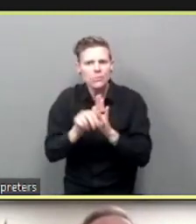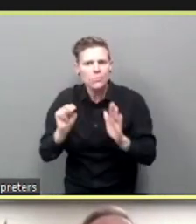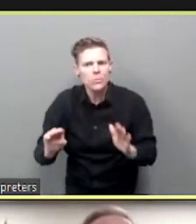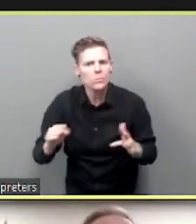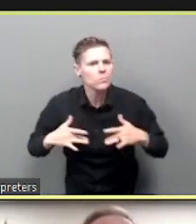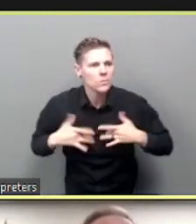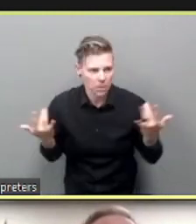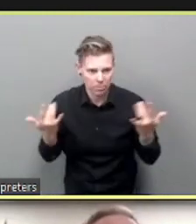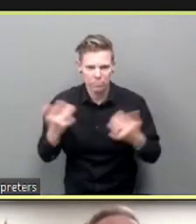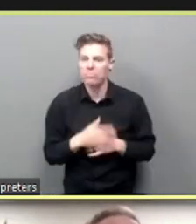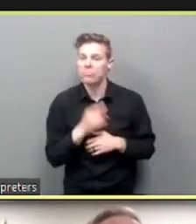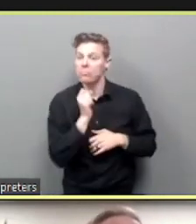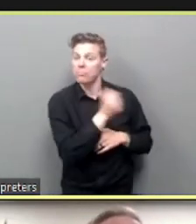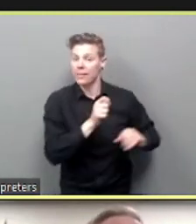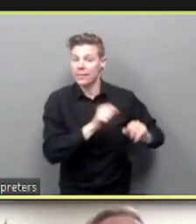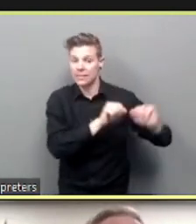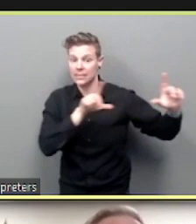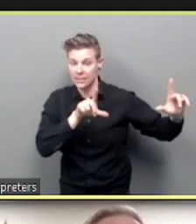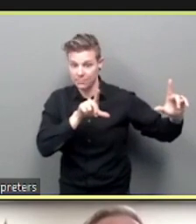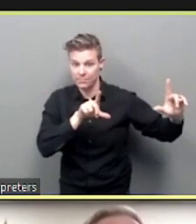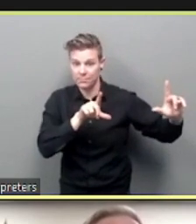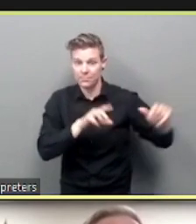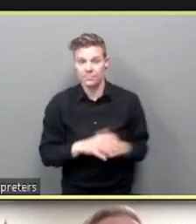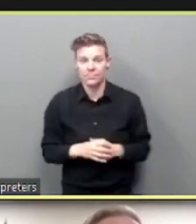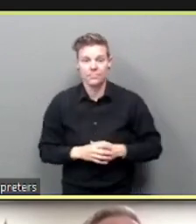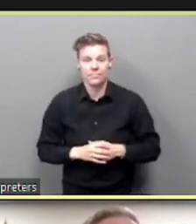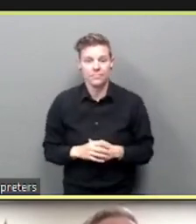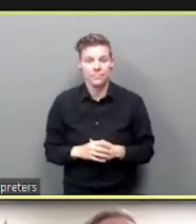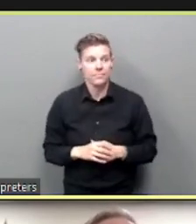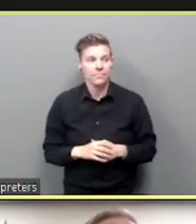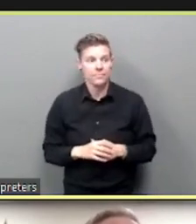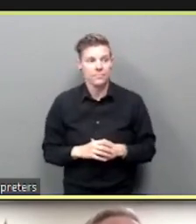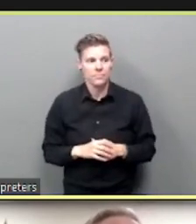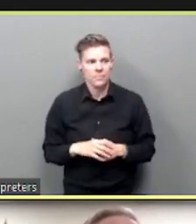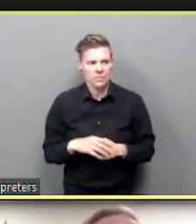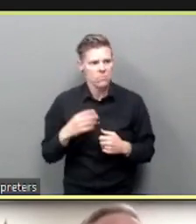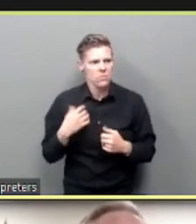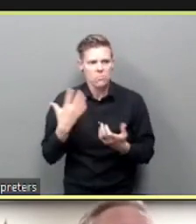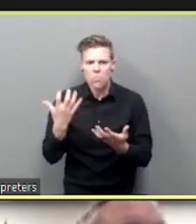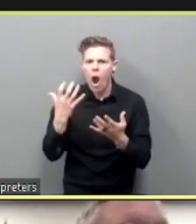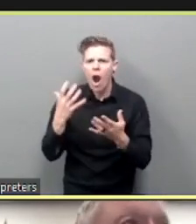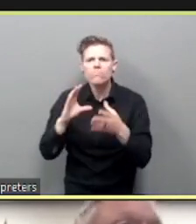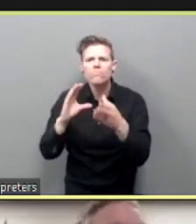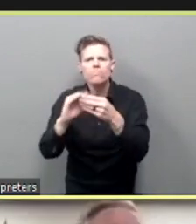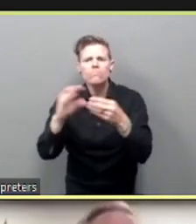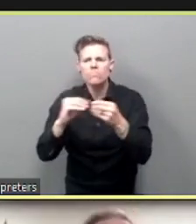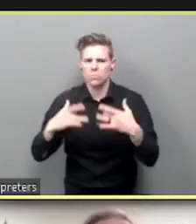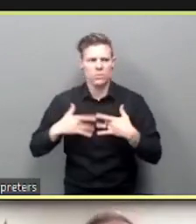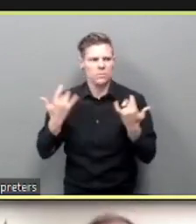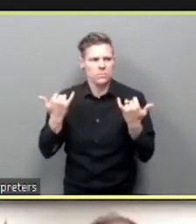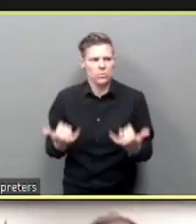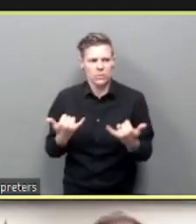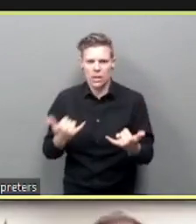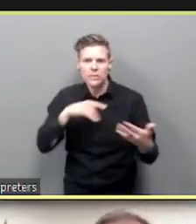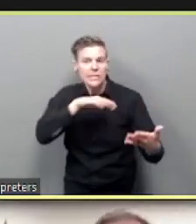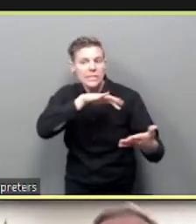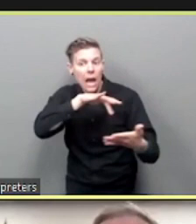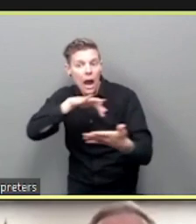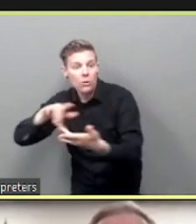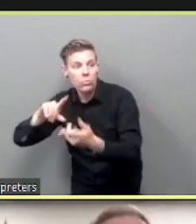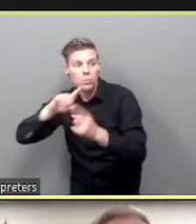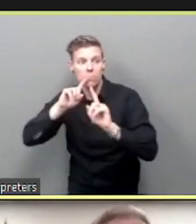This is an update today from today's epidemiology report. There are